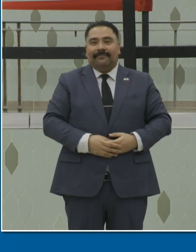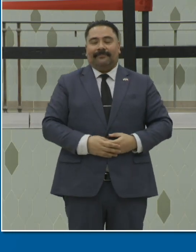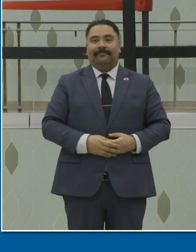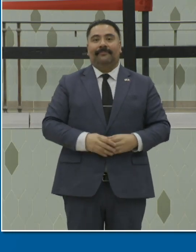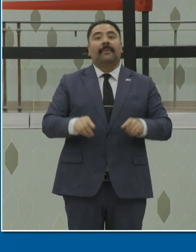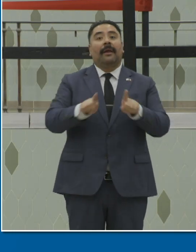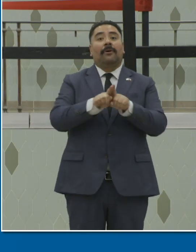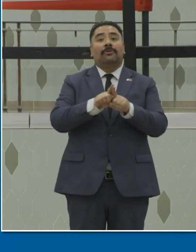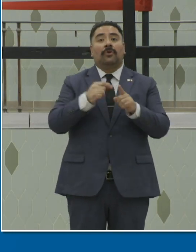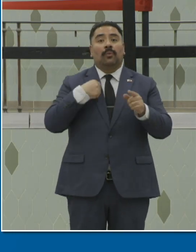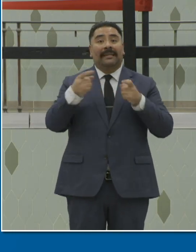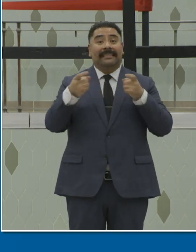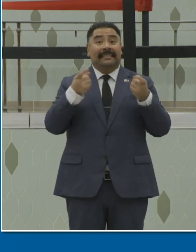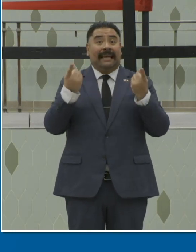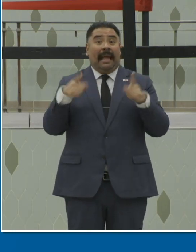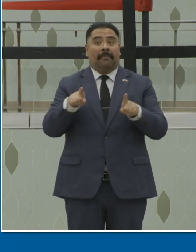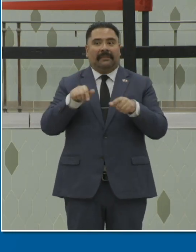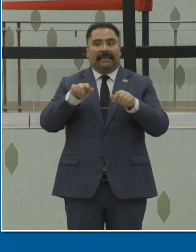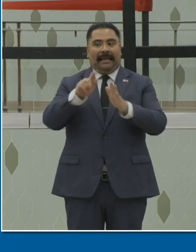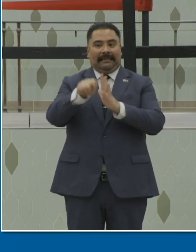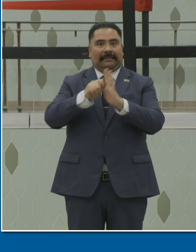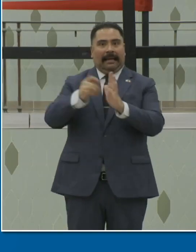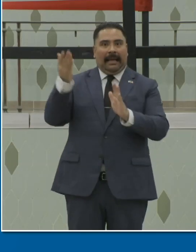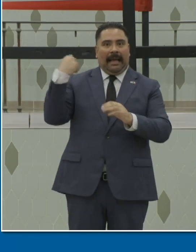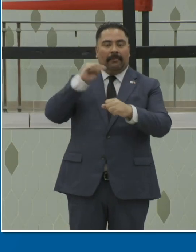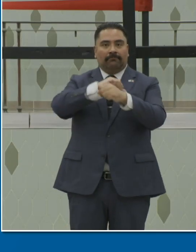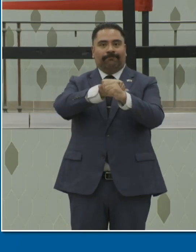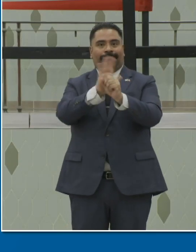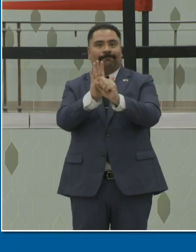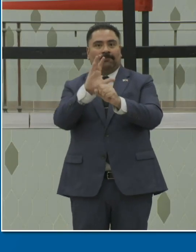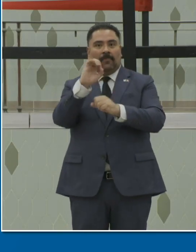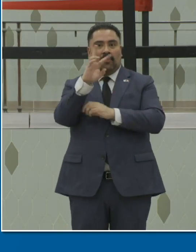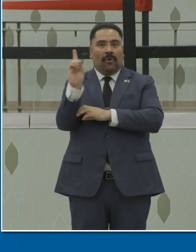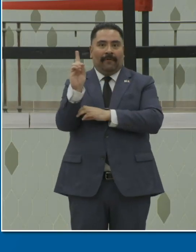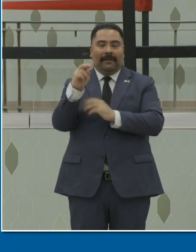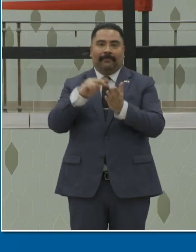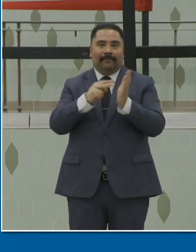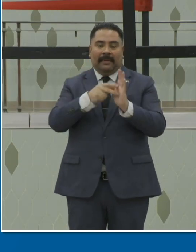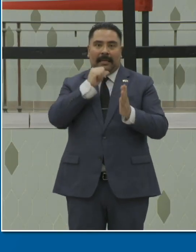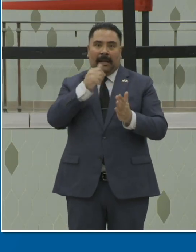And also we were dealing with COVID at the time, so that didn't, you know, help at all.